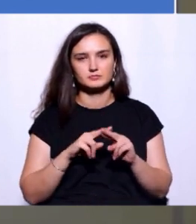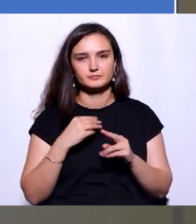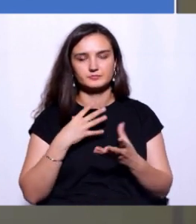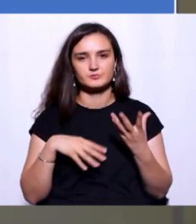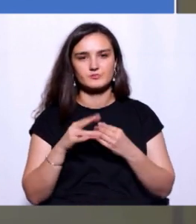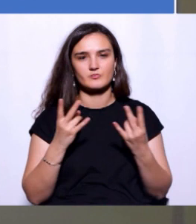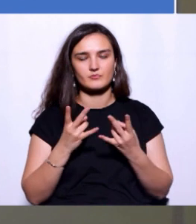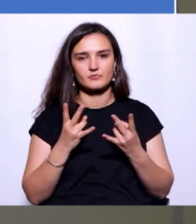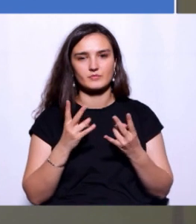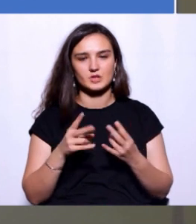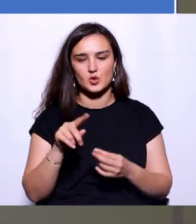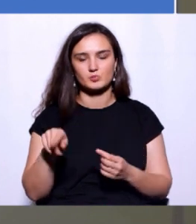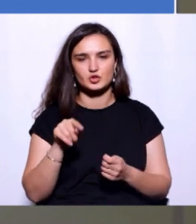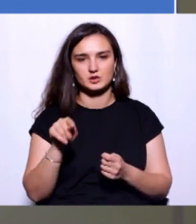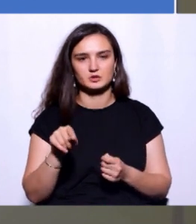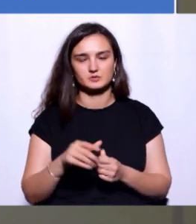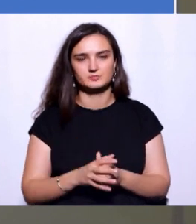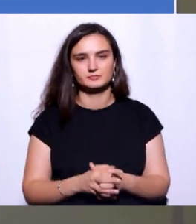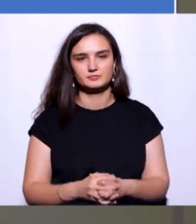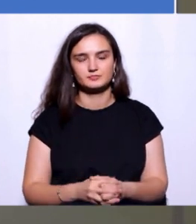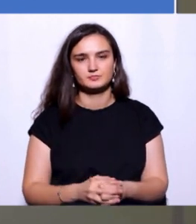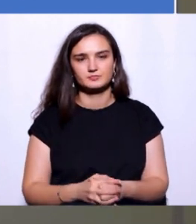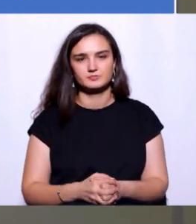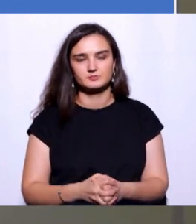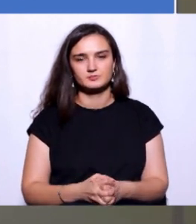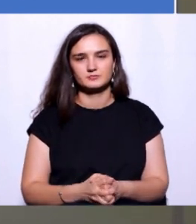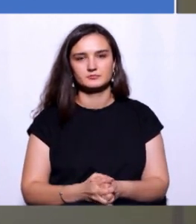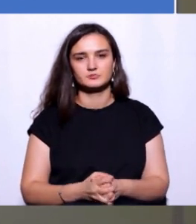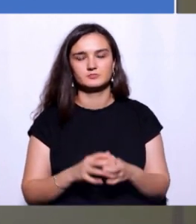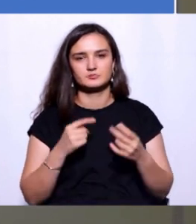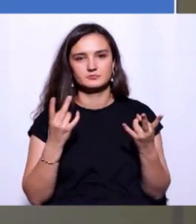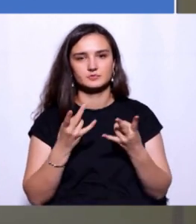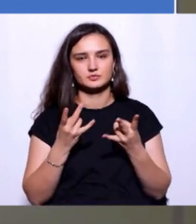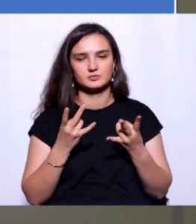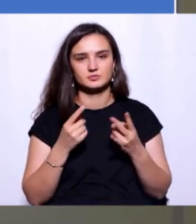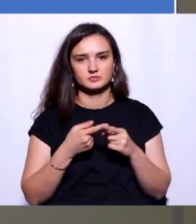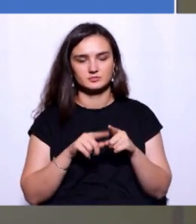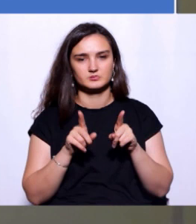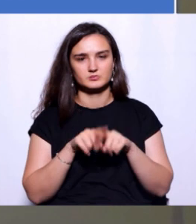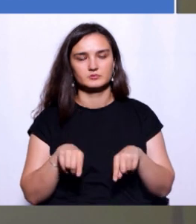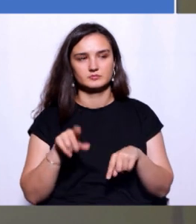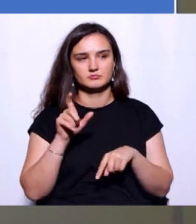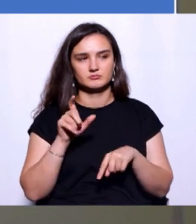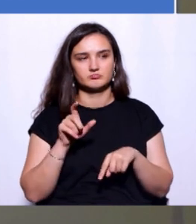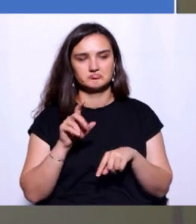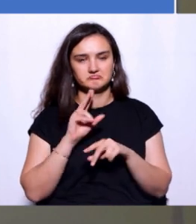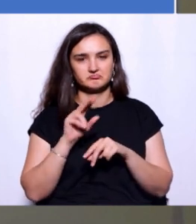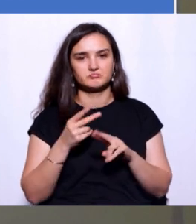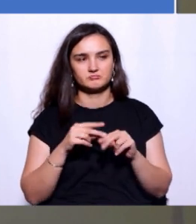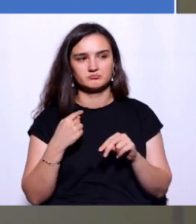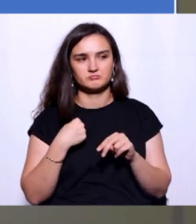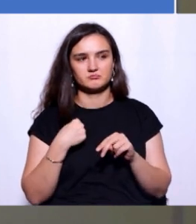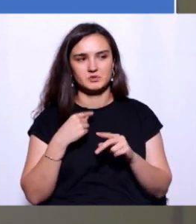we need an object here. But I need an object pronoun, and